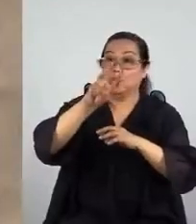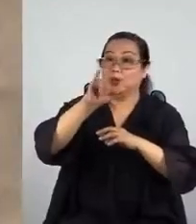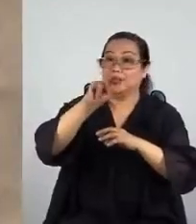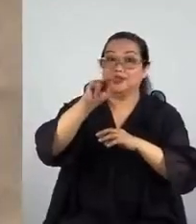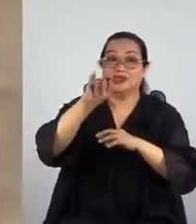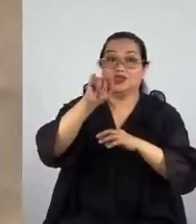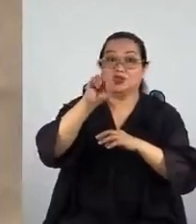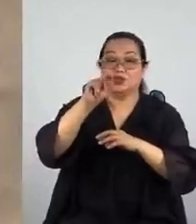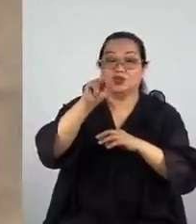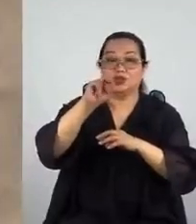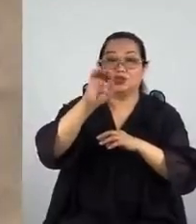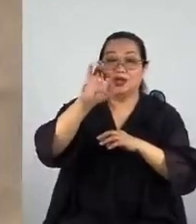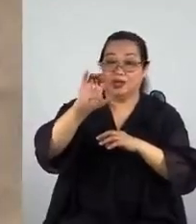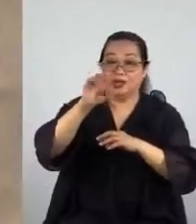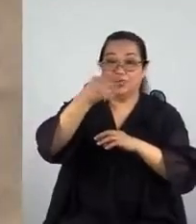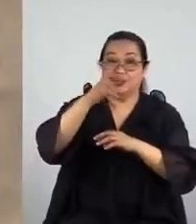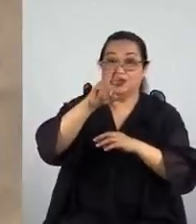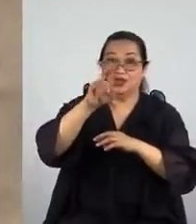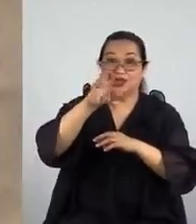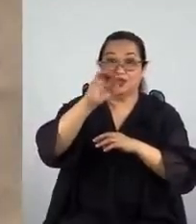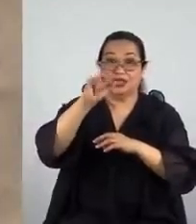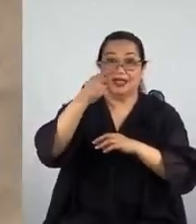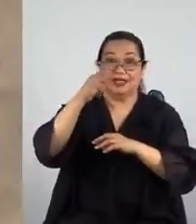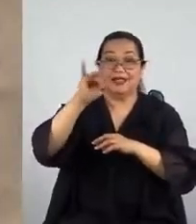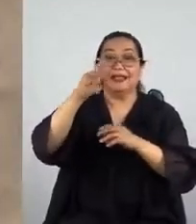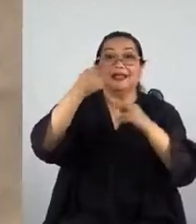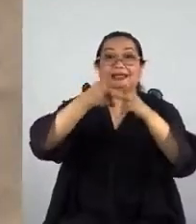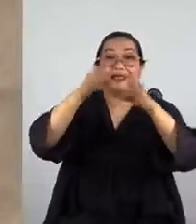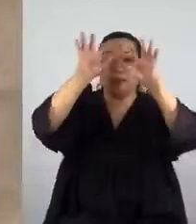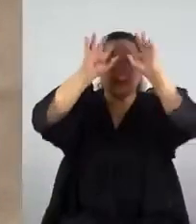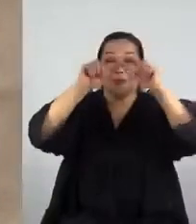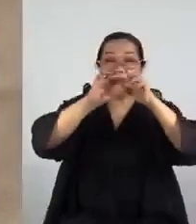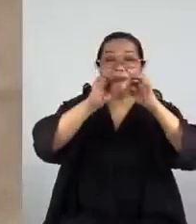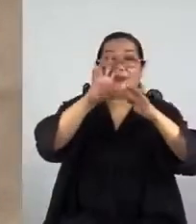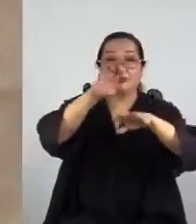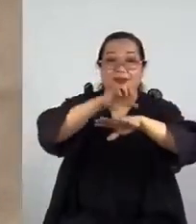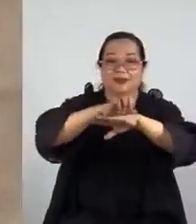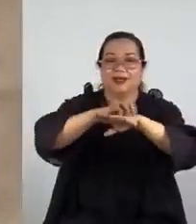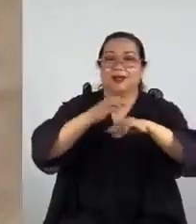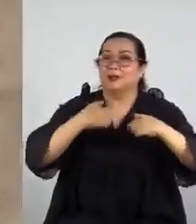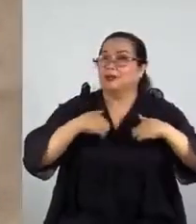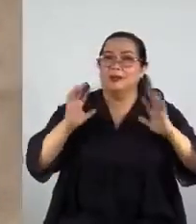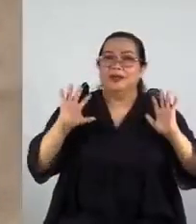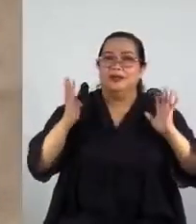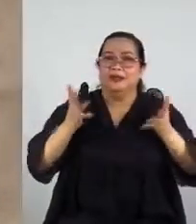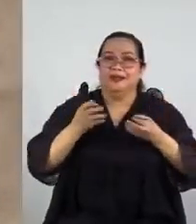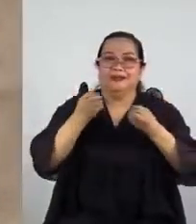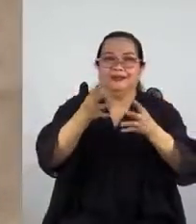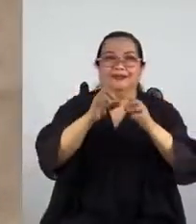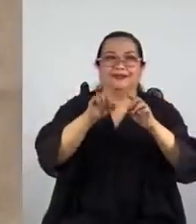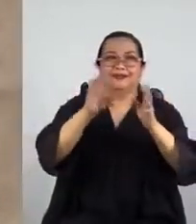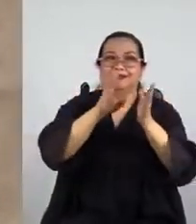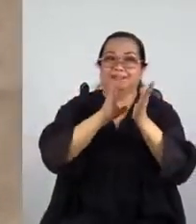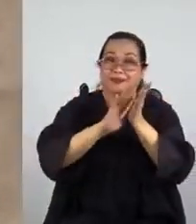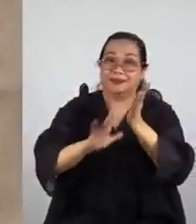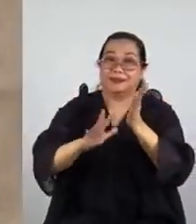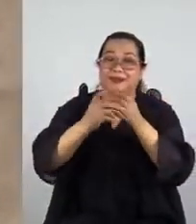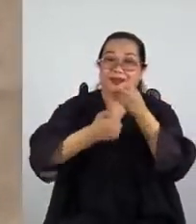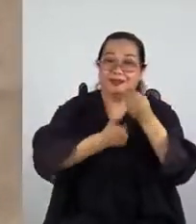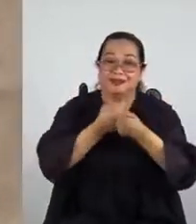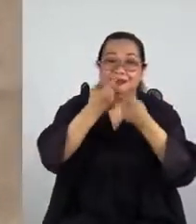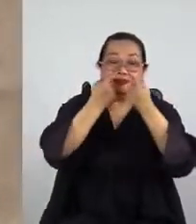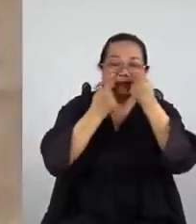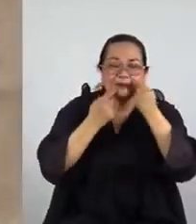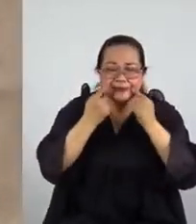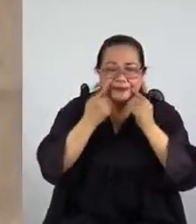Churchill did not sugarcoat the suffering they have to endure. What did he say? I have nothing to offer but blood, toil, tears, and